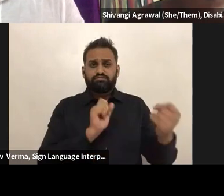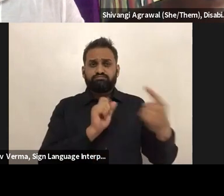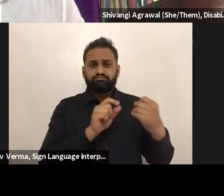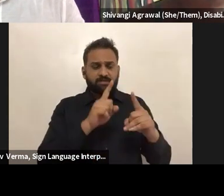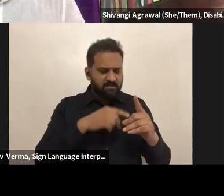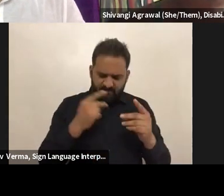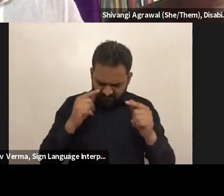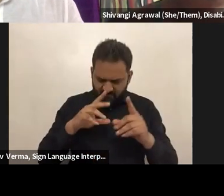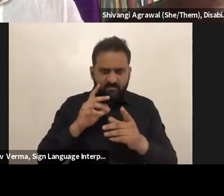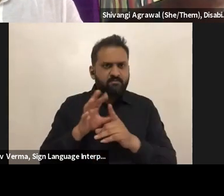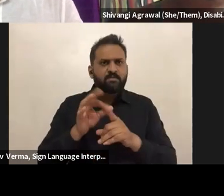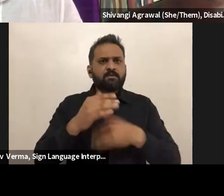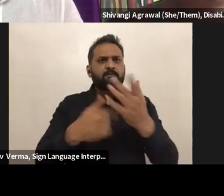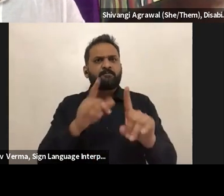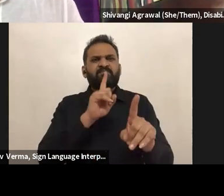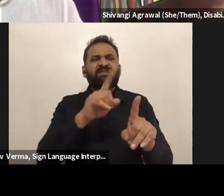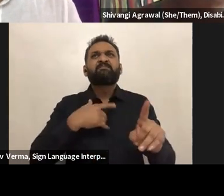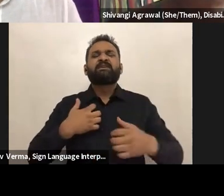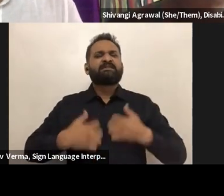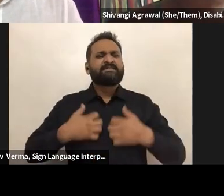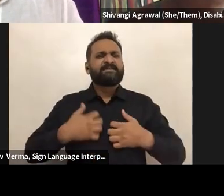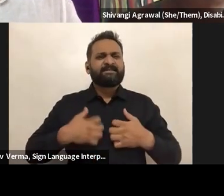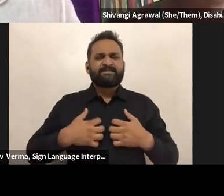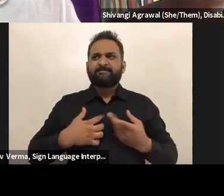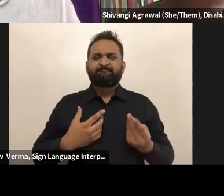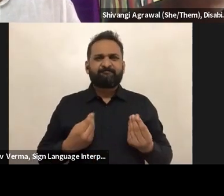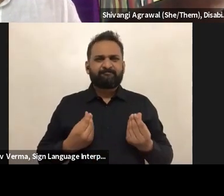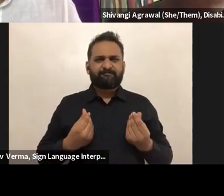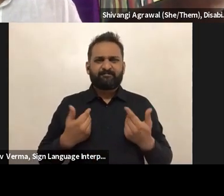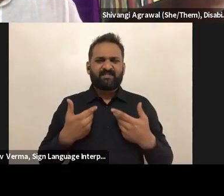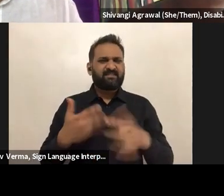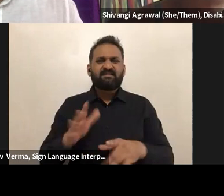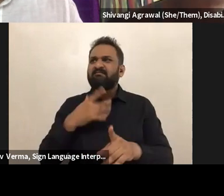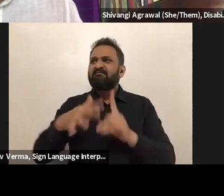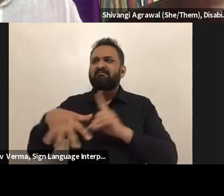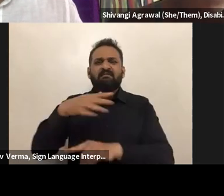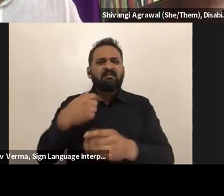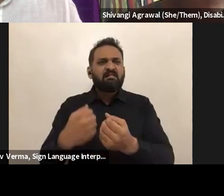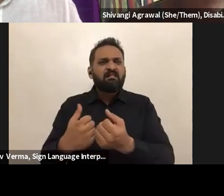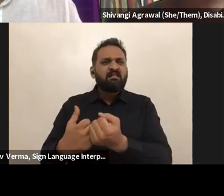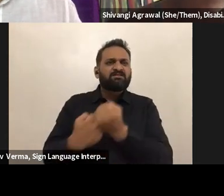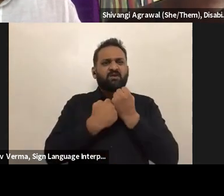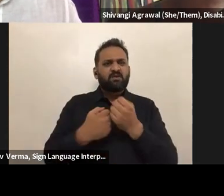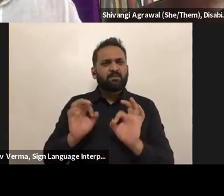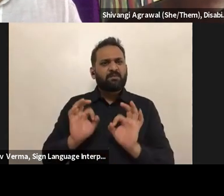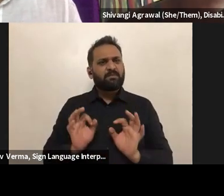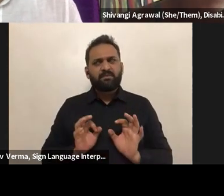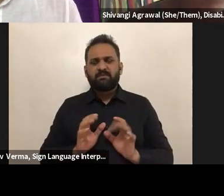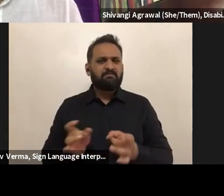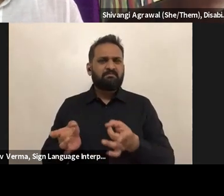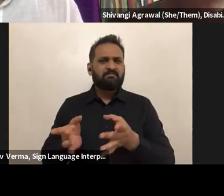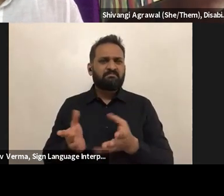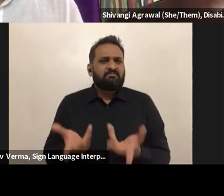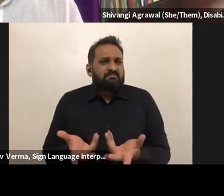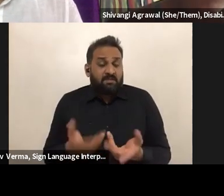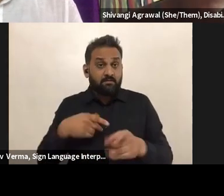by that time, I had lost my interest. I didn't have a supportive environment, so I had to leave the organization. And yeah, that was pretty